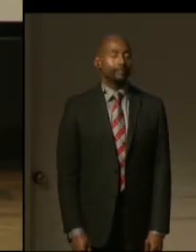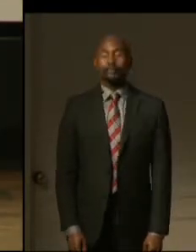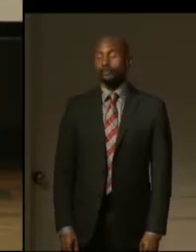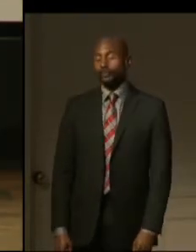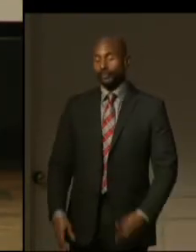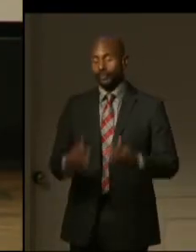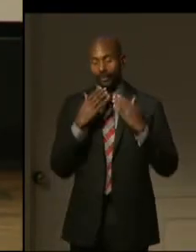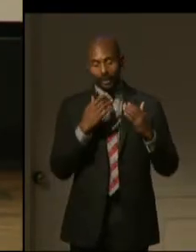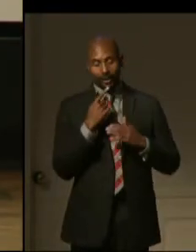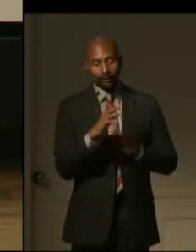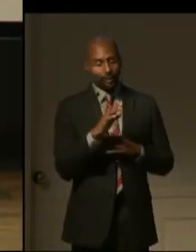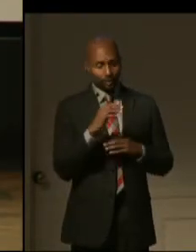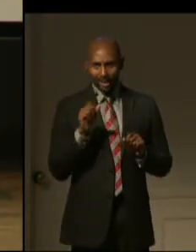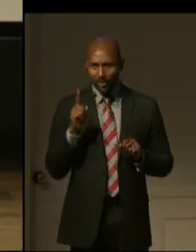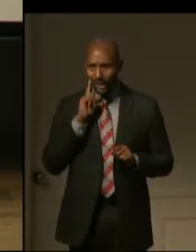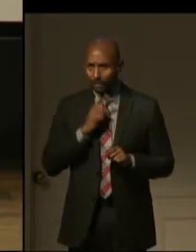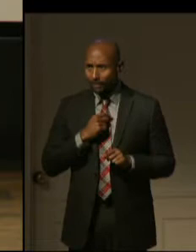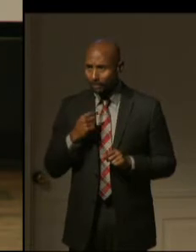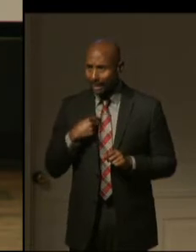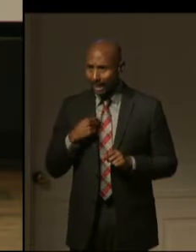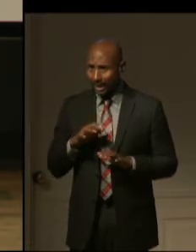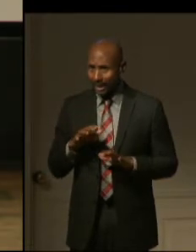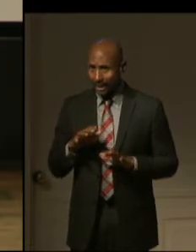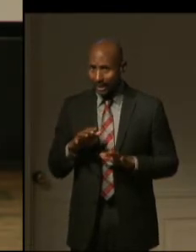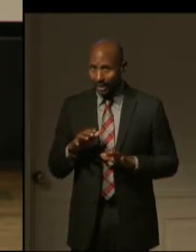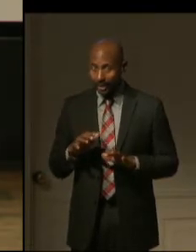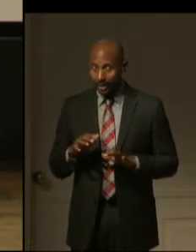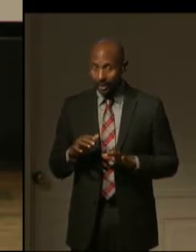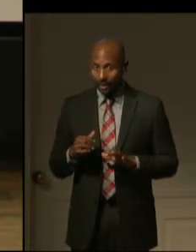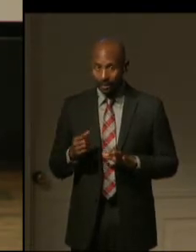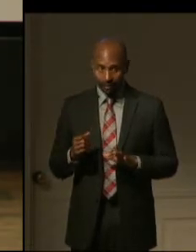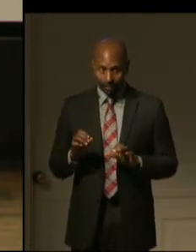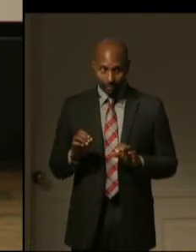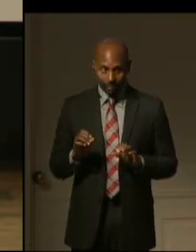I want to thank you for your can you hear me?